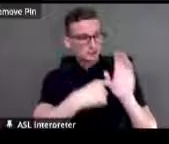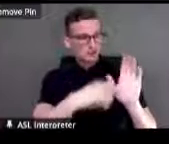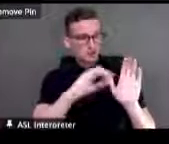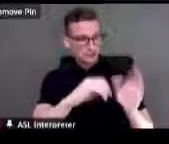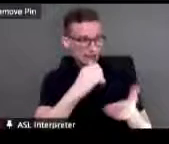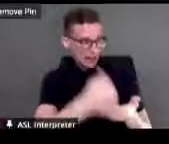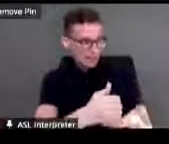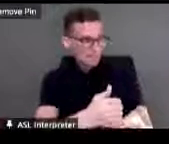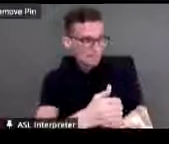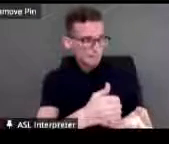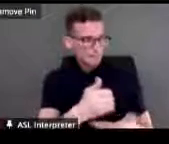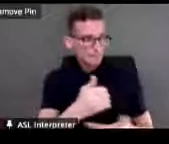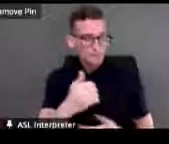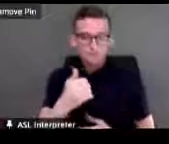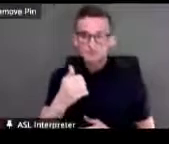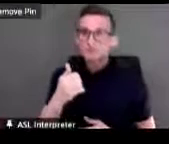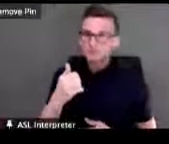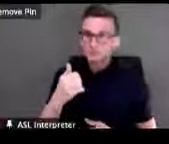I'm